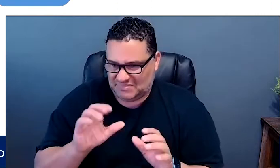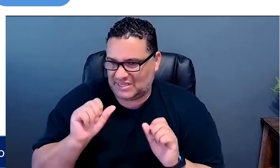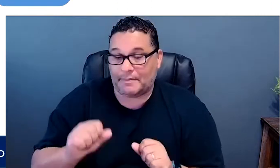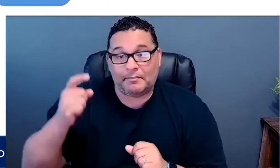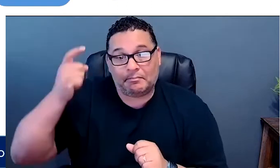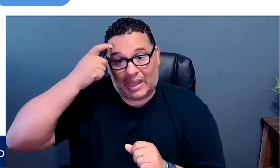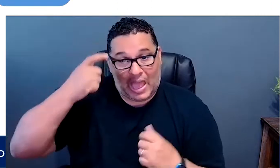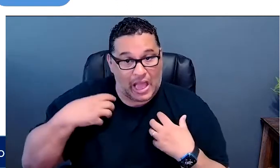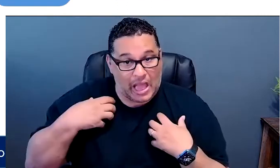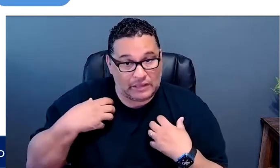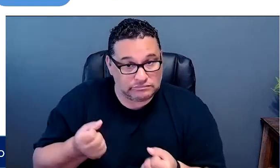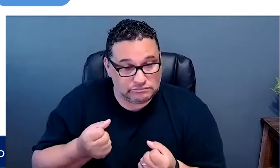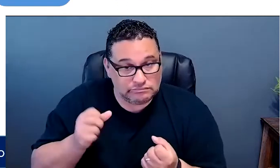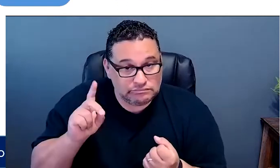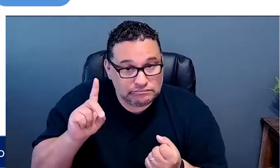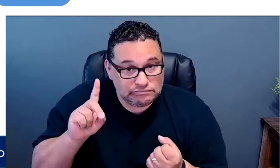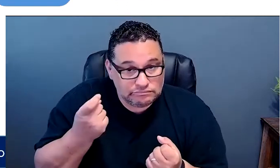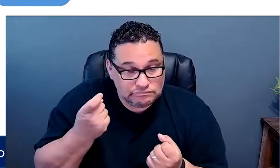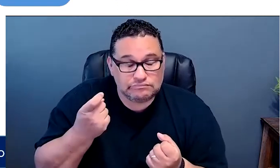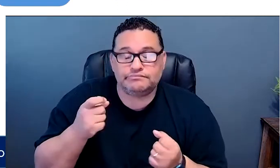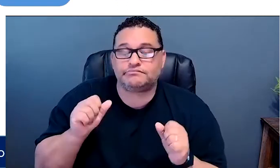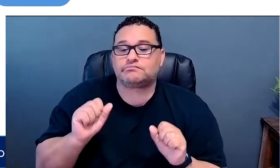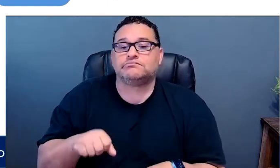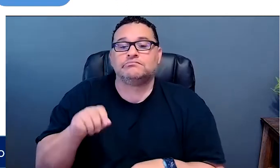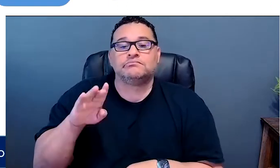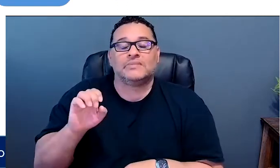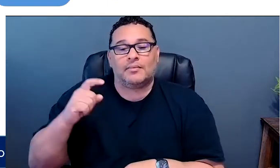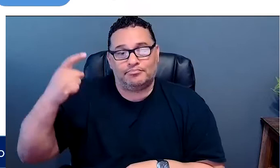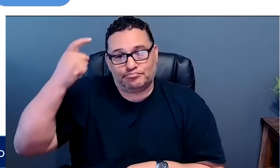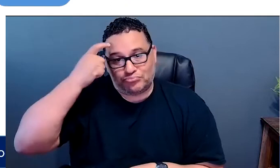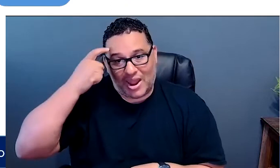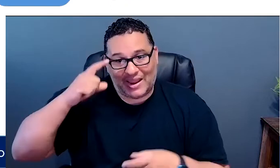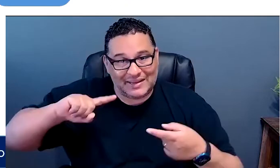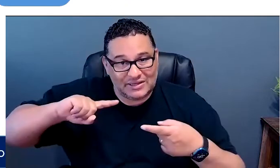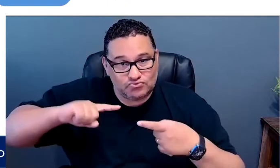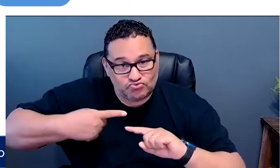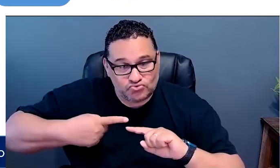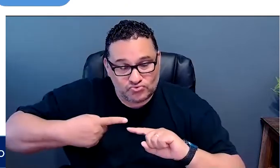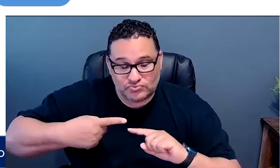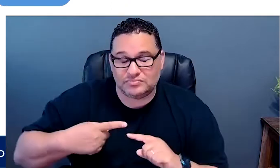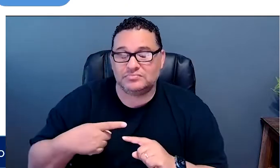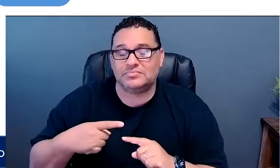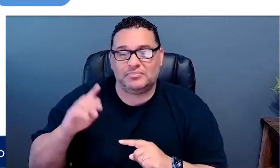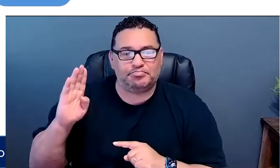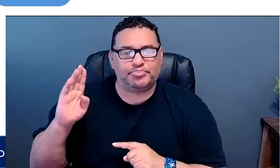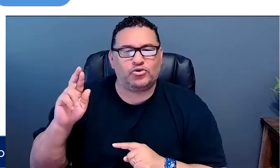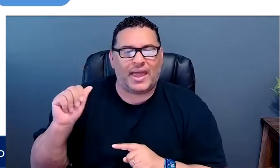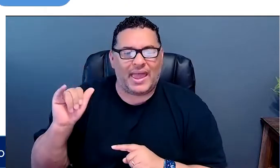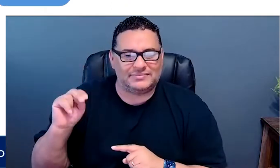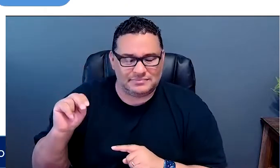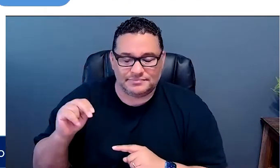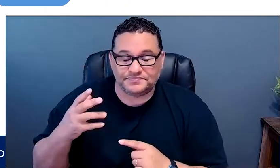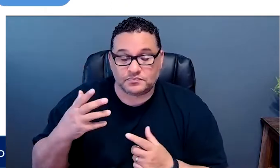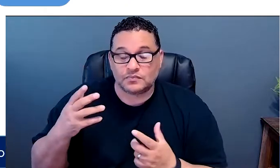health diagnosis. It can be a brain injury. It can be a chronic disease